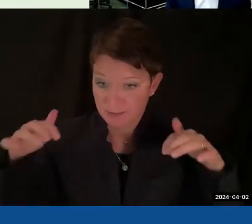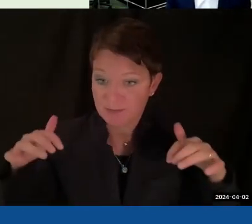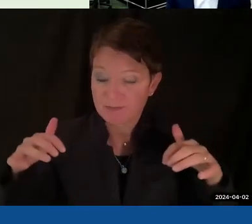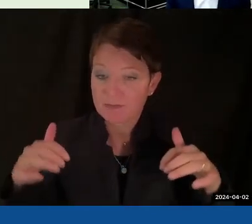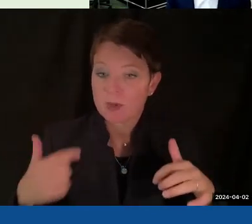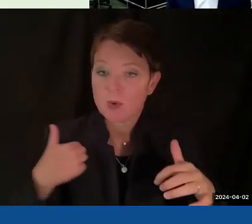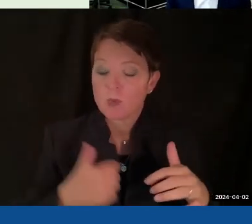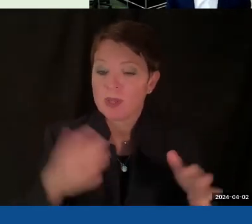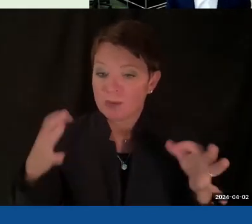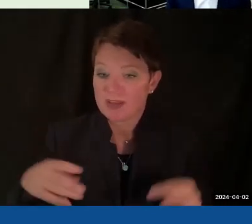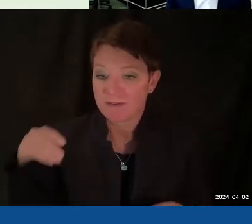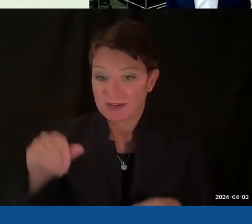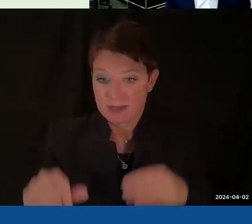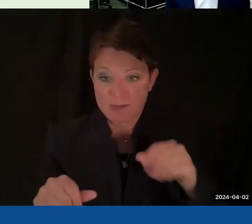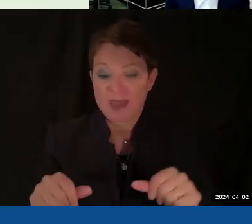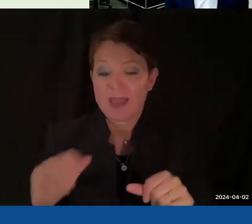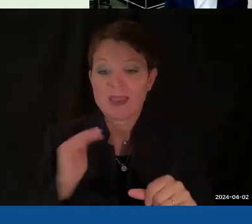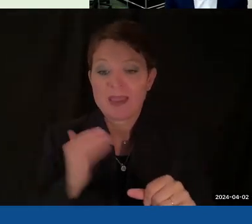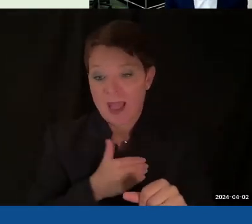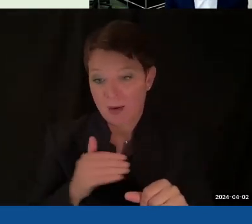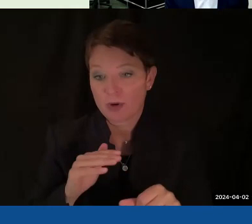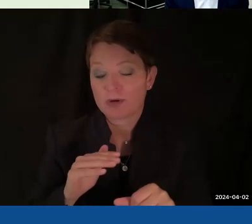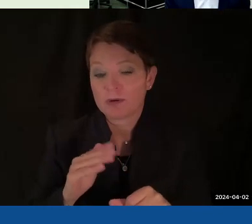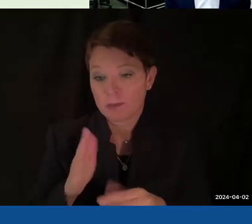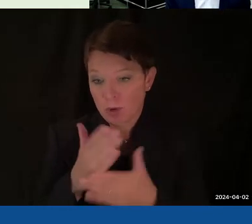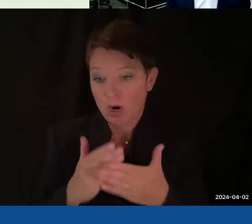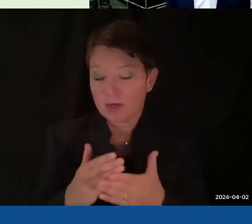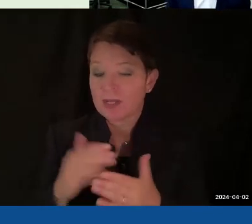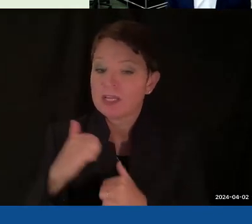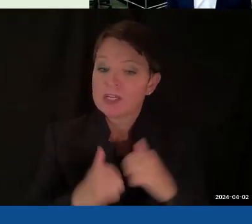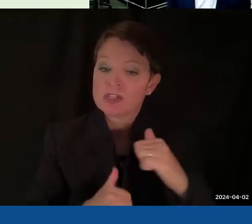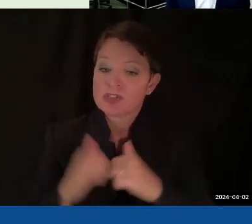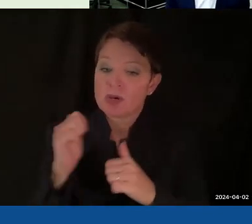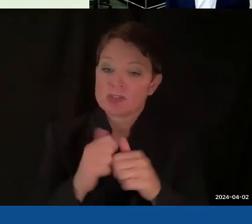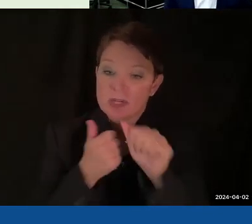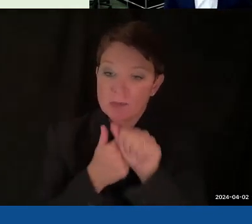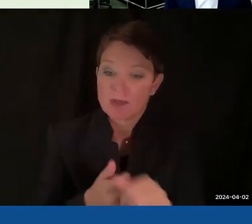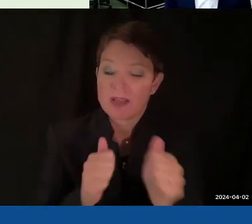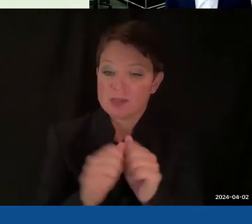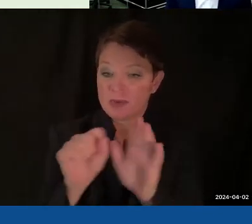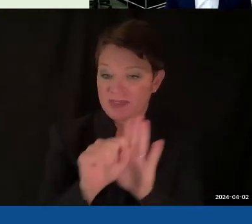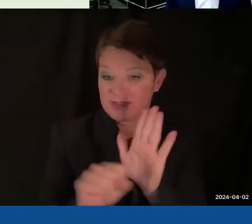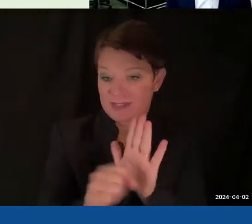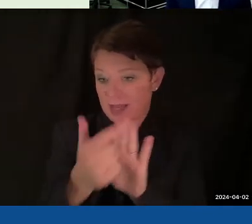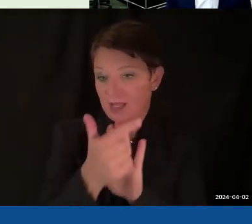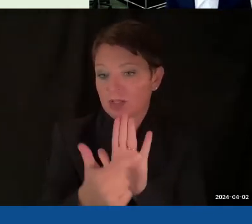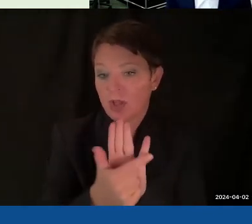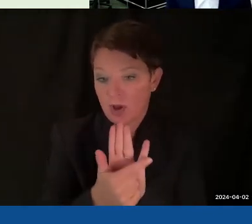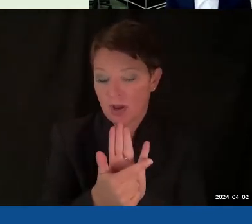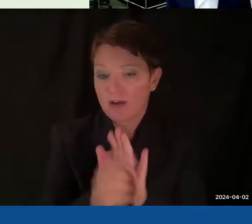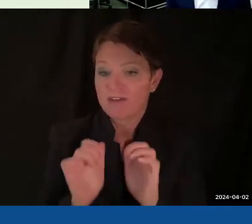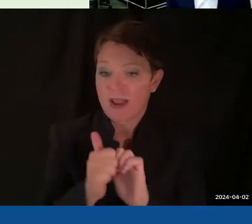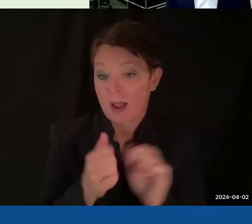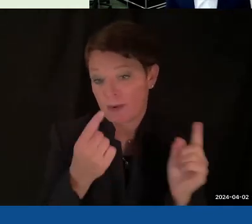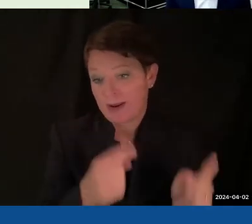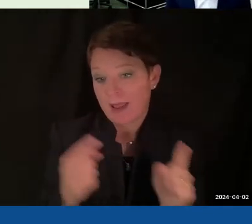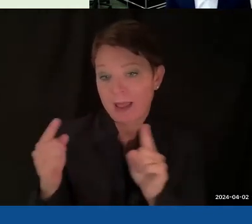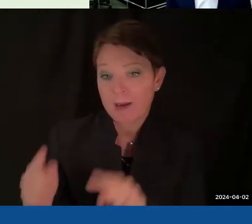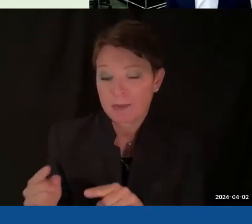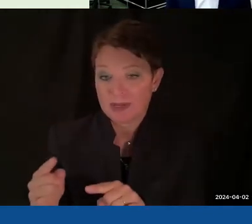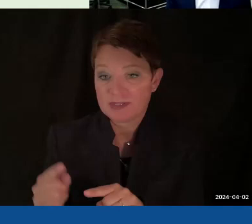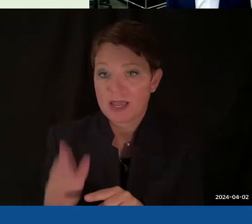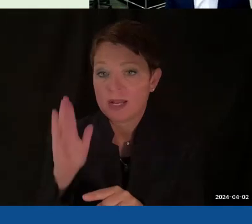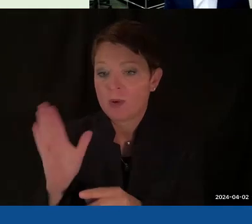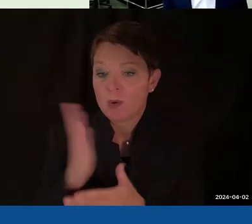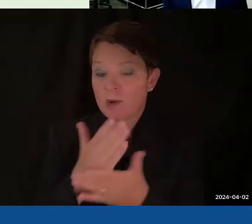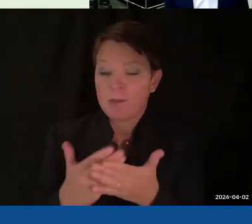We will definitely be paying our fair share. It will be structured in compliance with the state statute for how that is done, and it will be